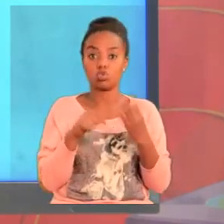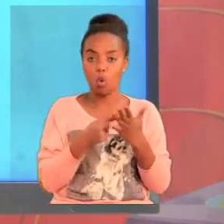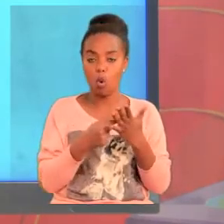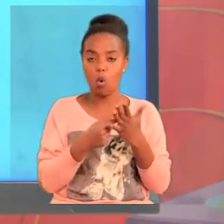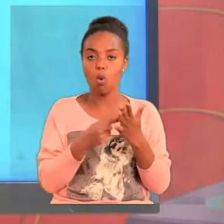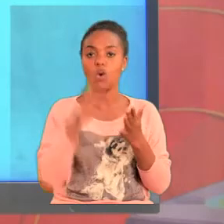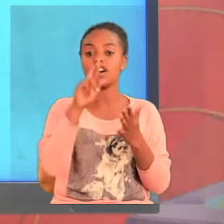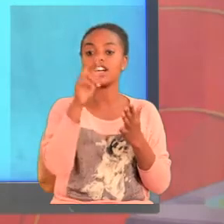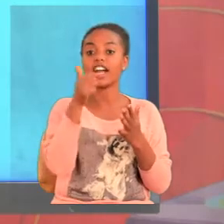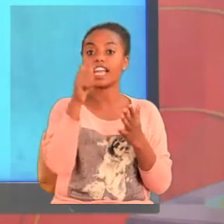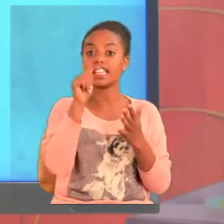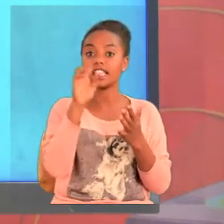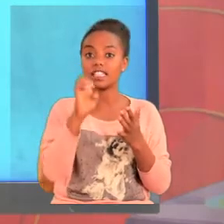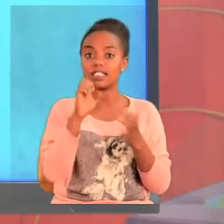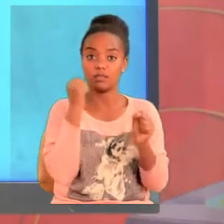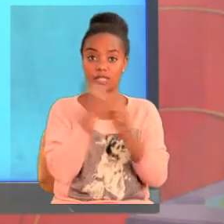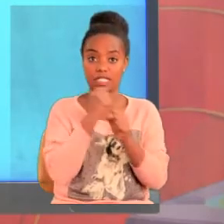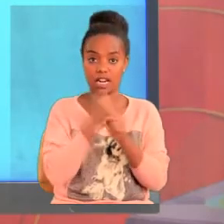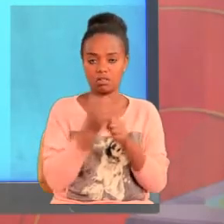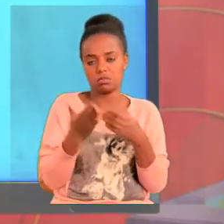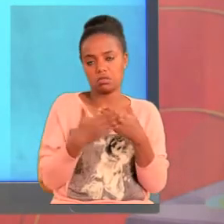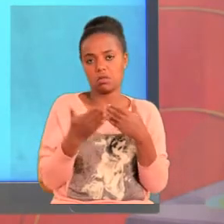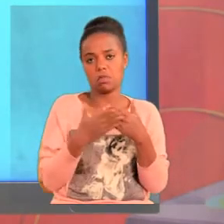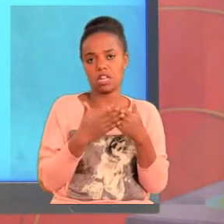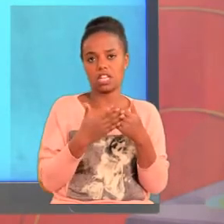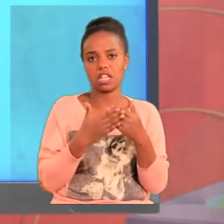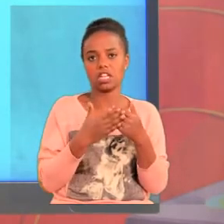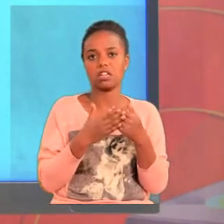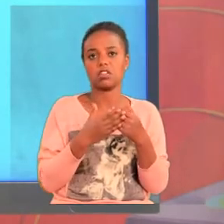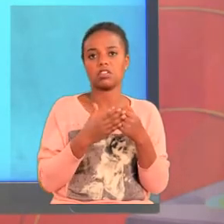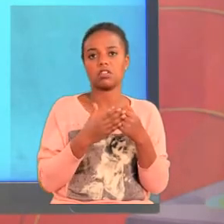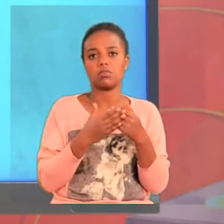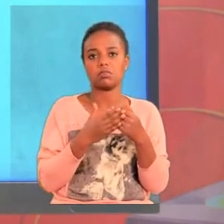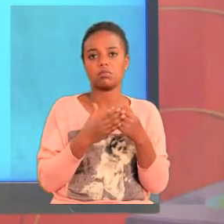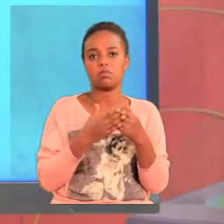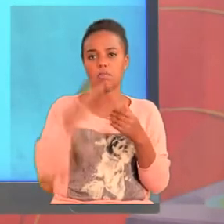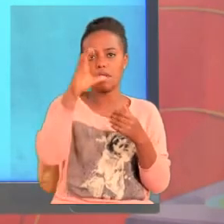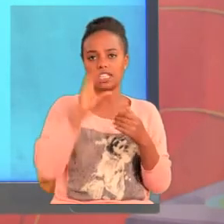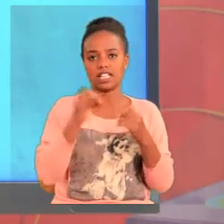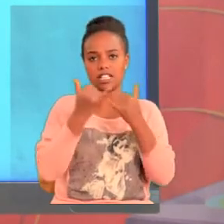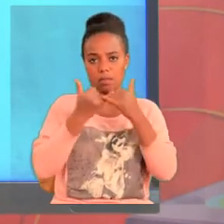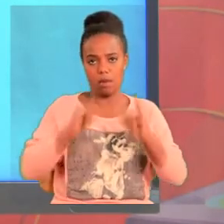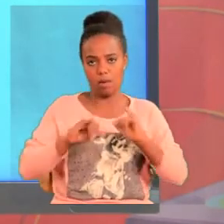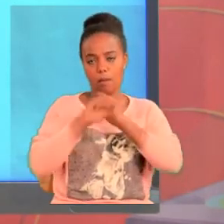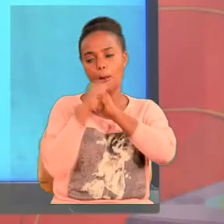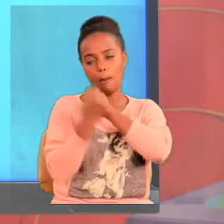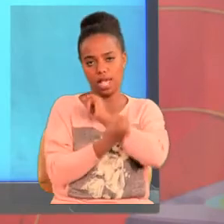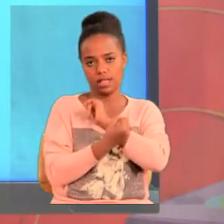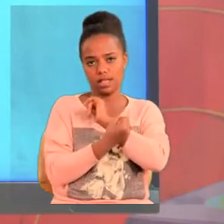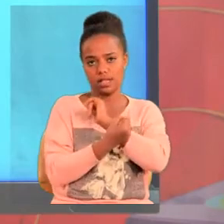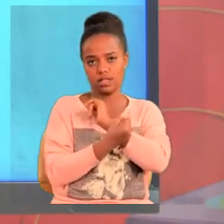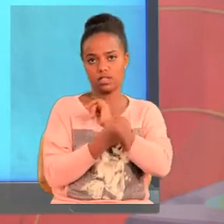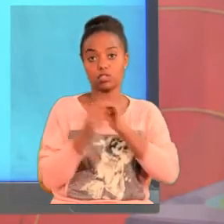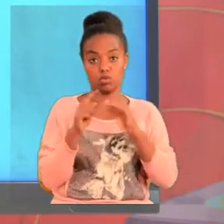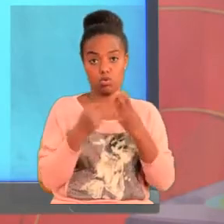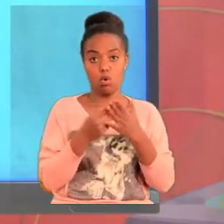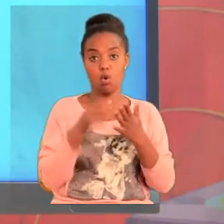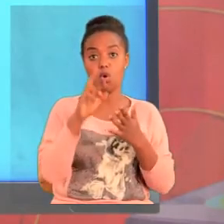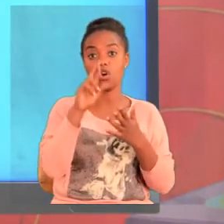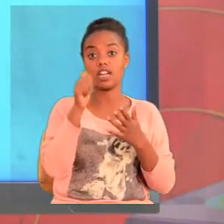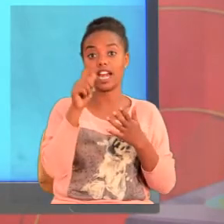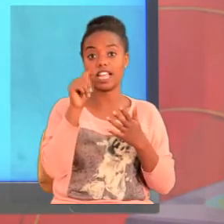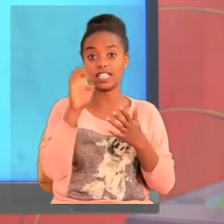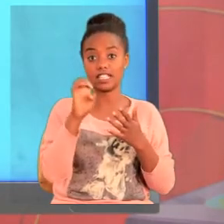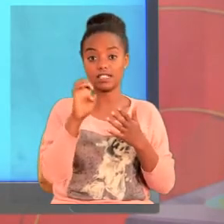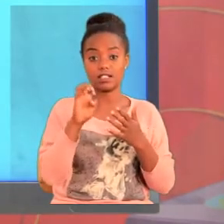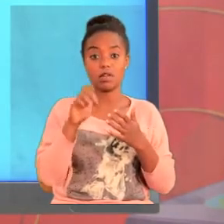rate, simply you divide the percentage by base. Percentage divided by base. Since the rate must be expressed in